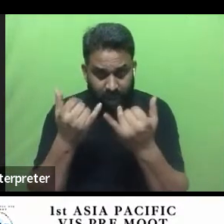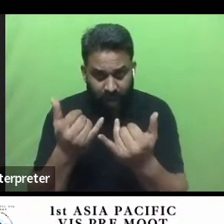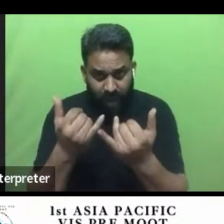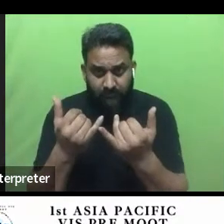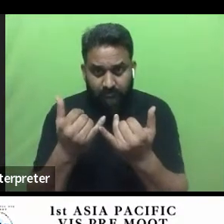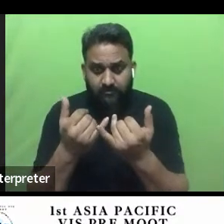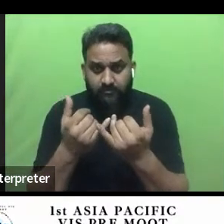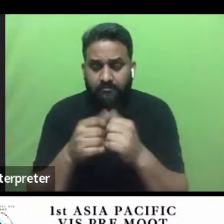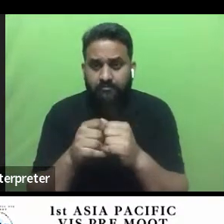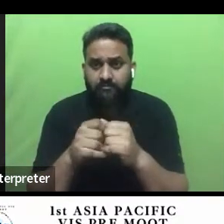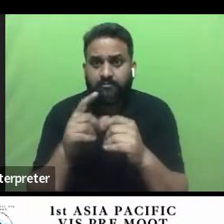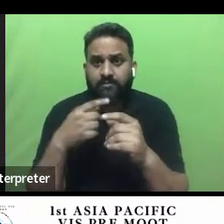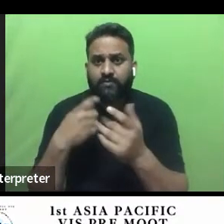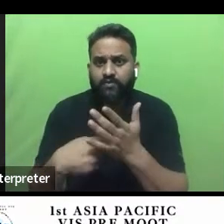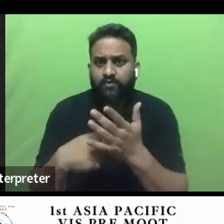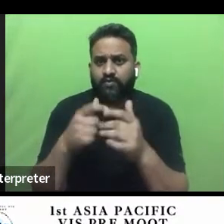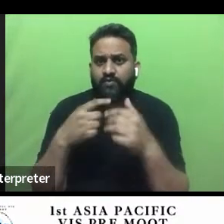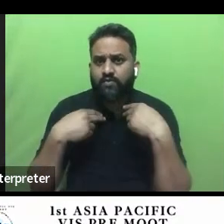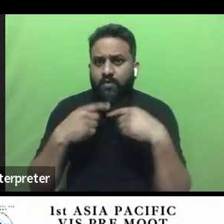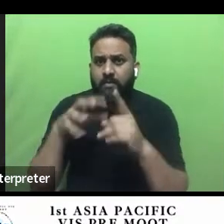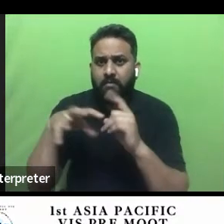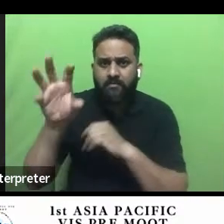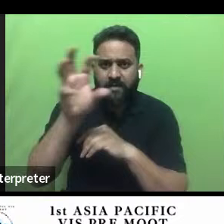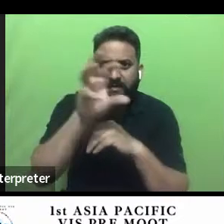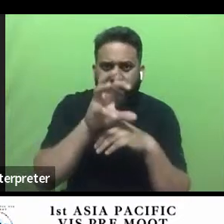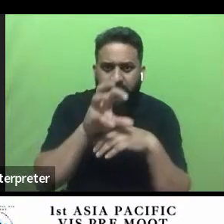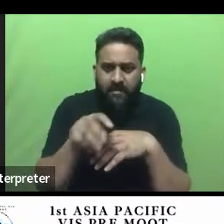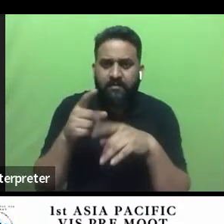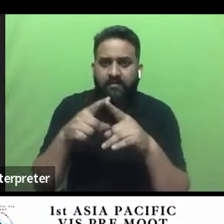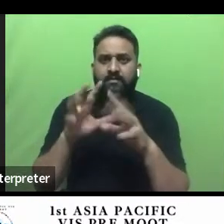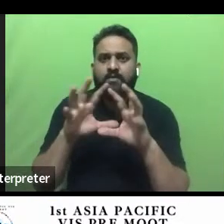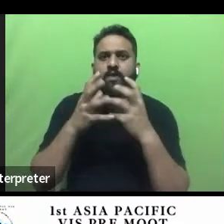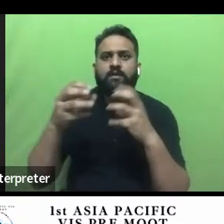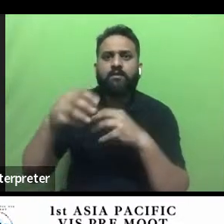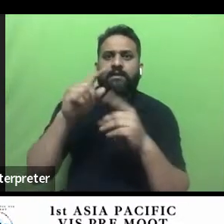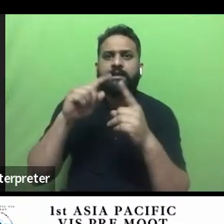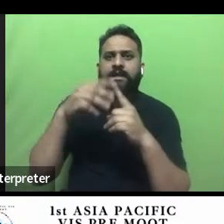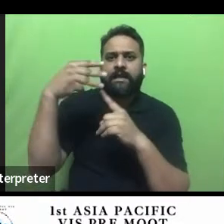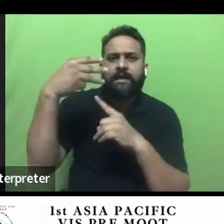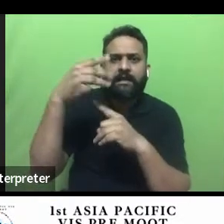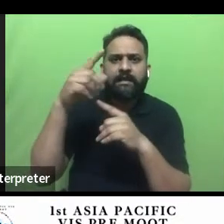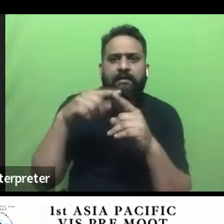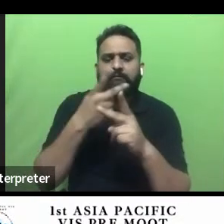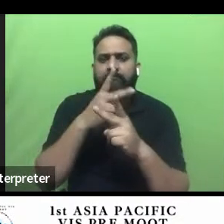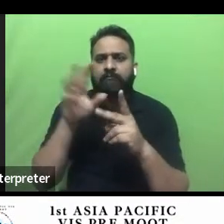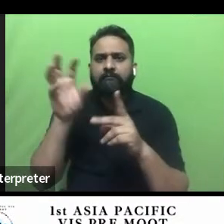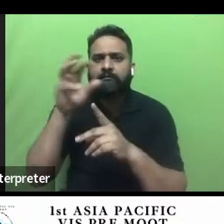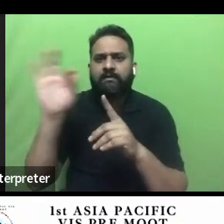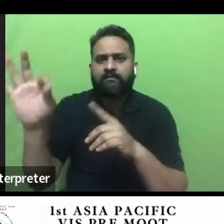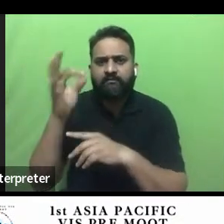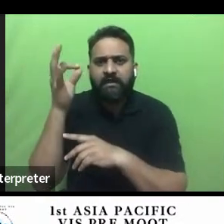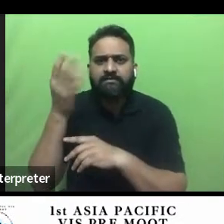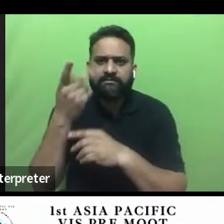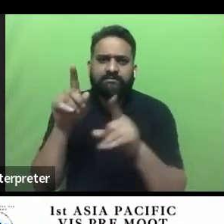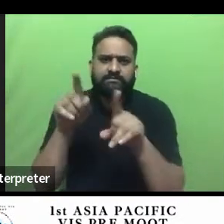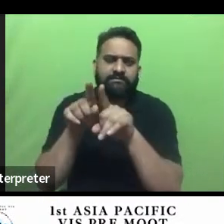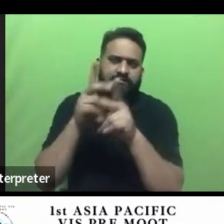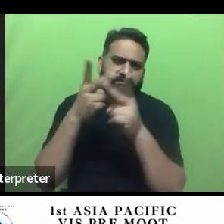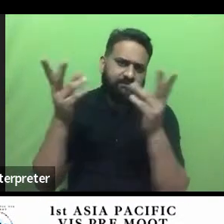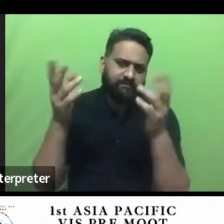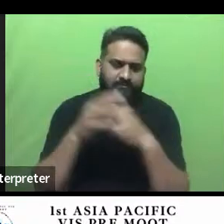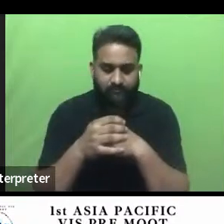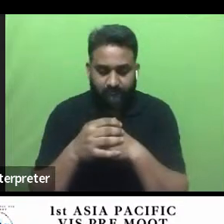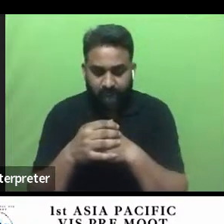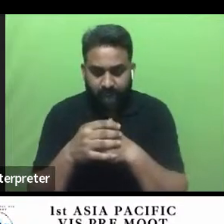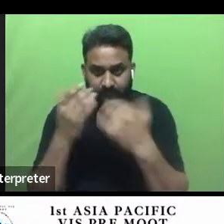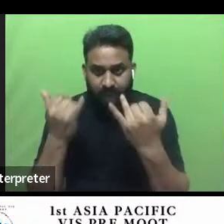pro-arbitration jurisdictions in both common law countries like England and civil law jurisdictions like France. On the point of the